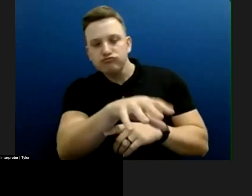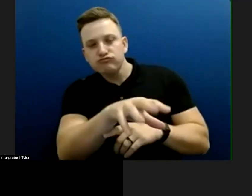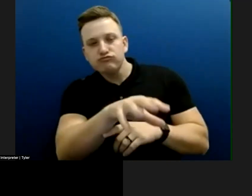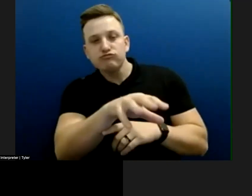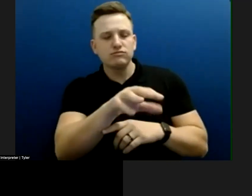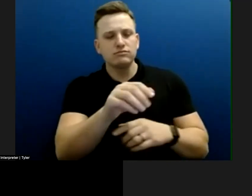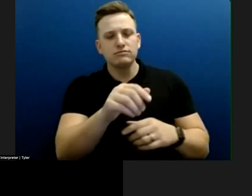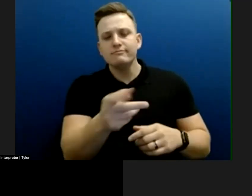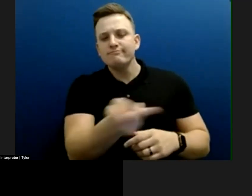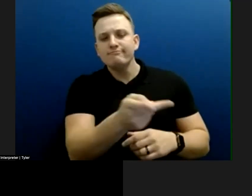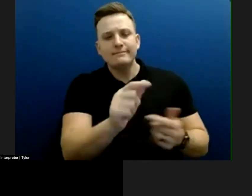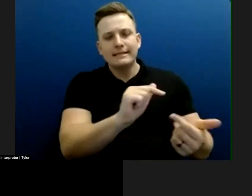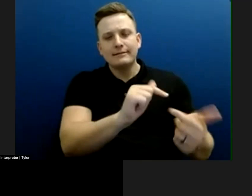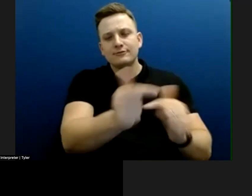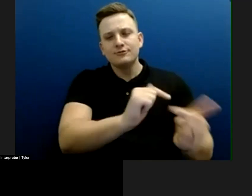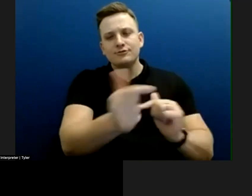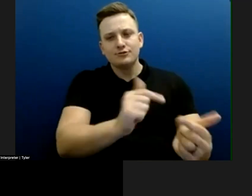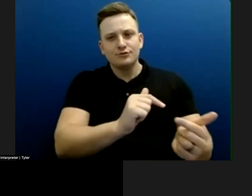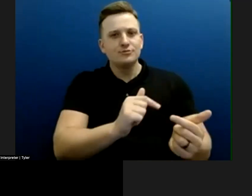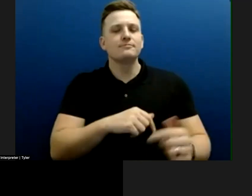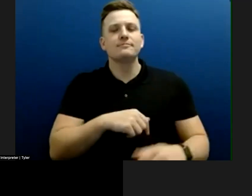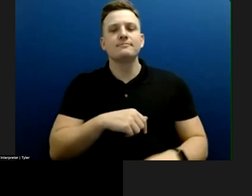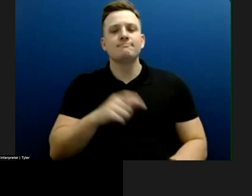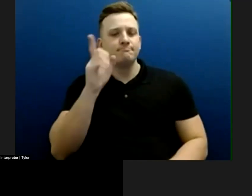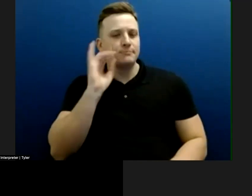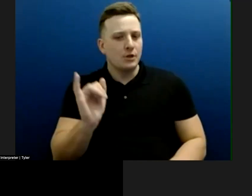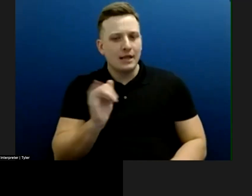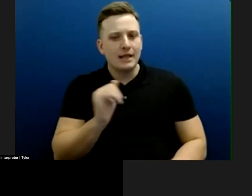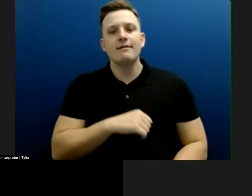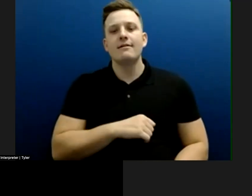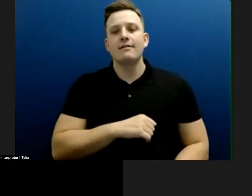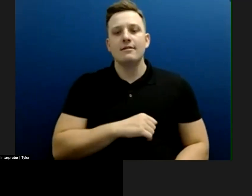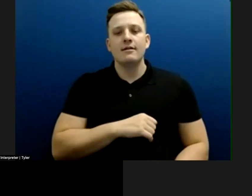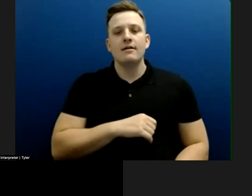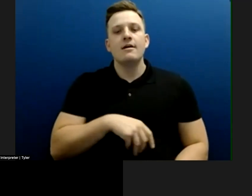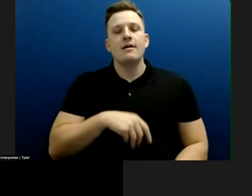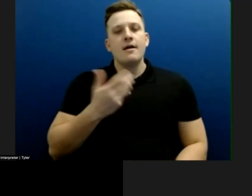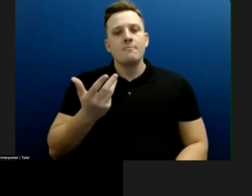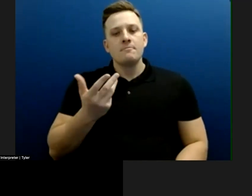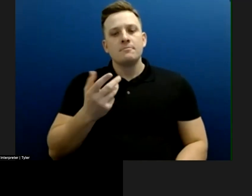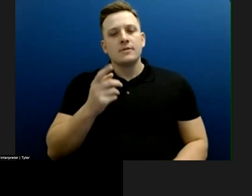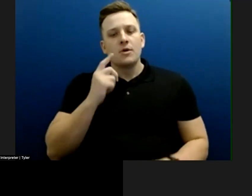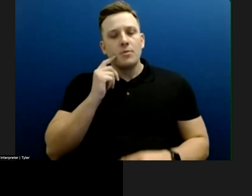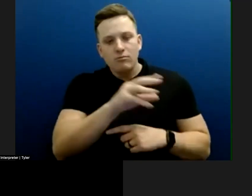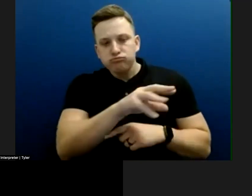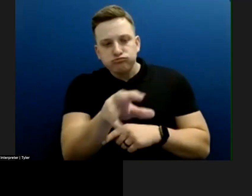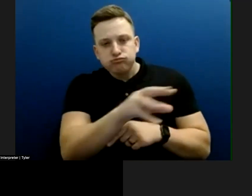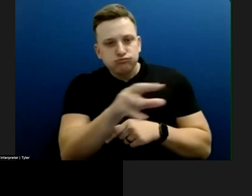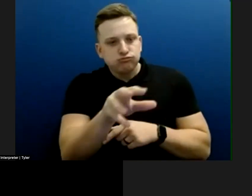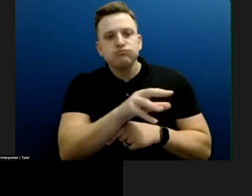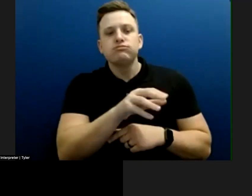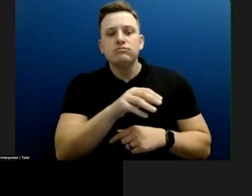interactions with people who are deafblind, and we're going to try to get